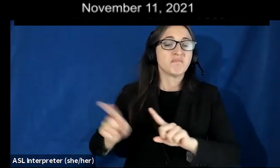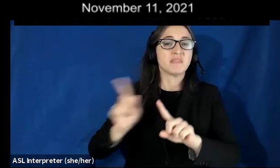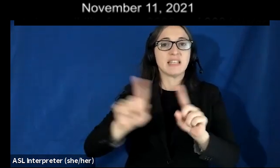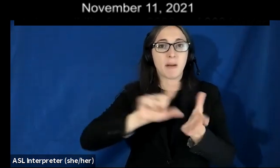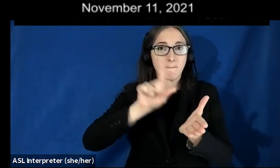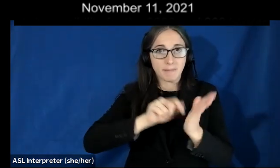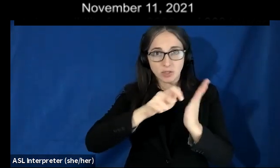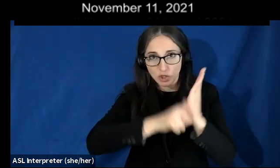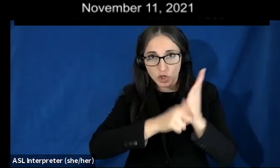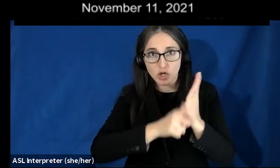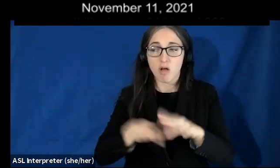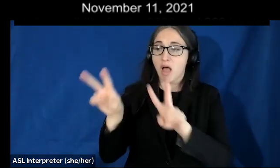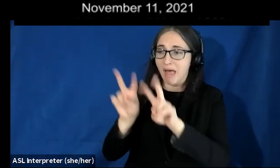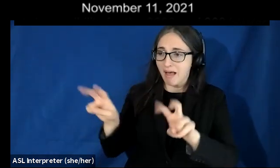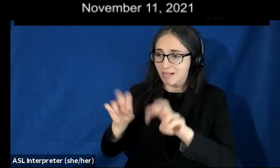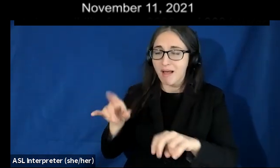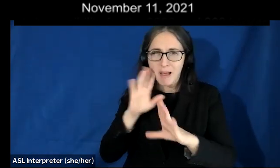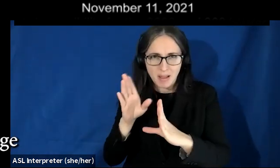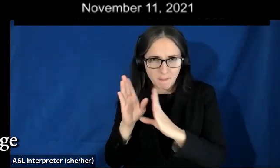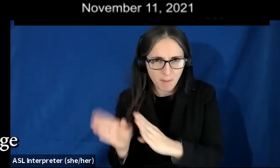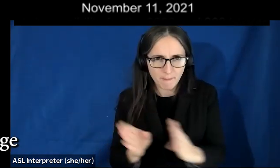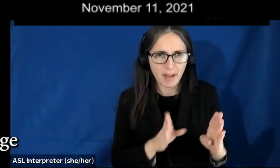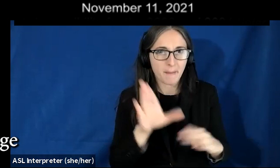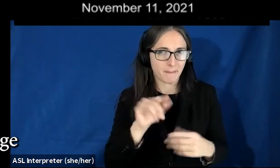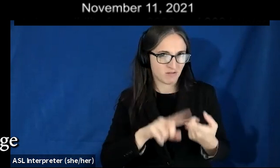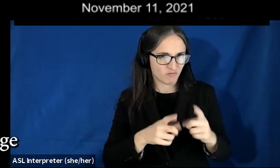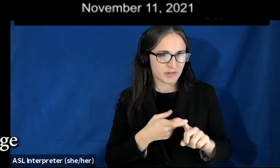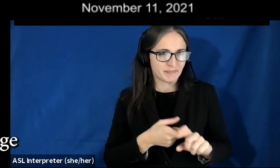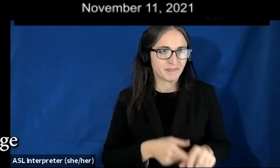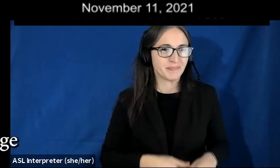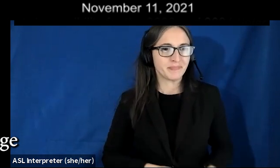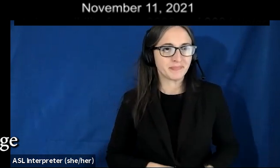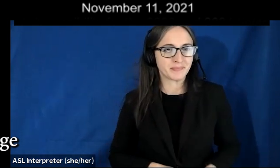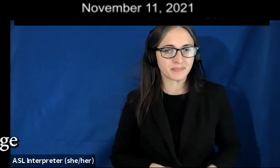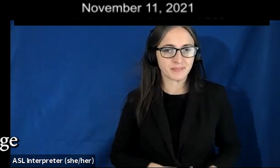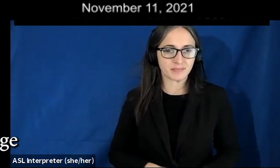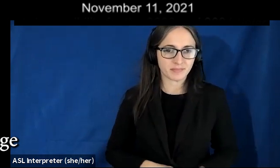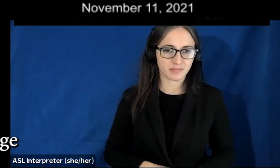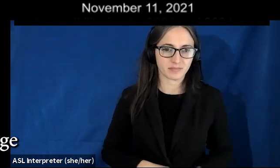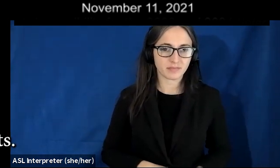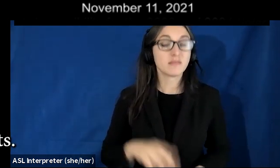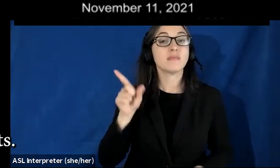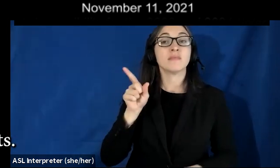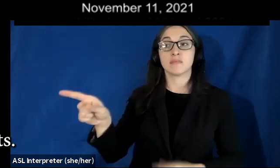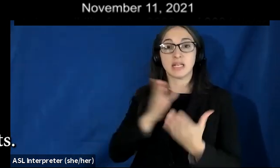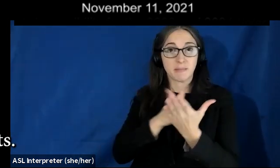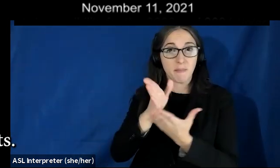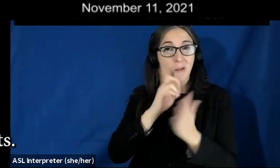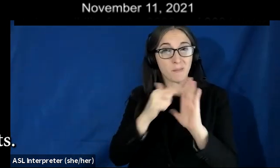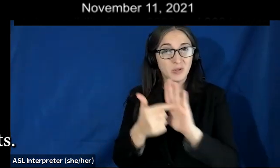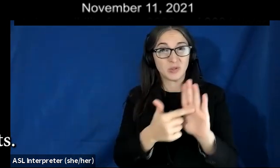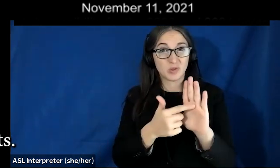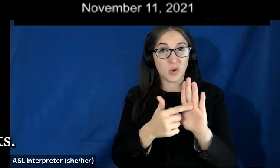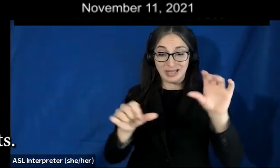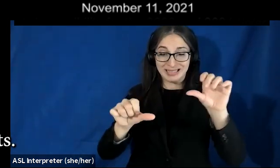and friends. This map shows us that science is a large and huge